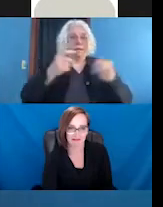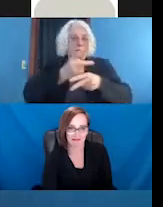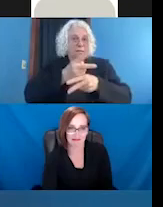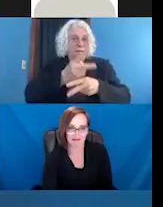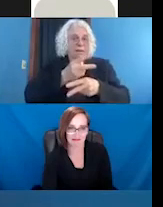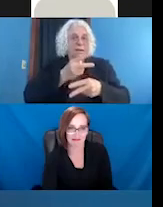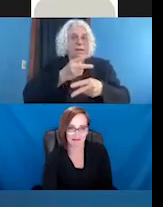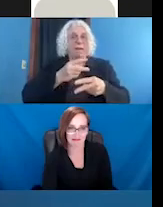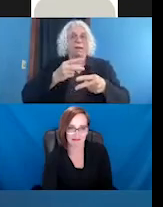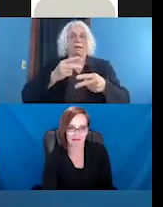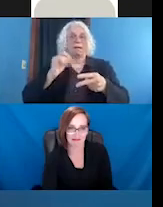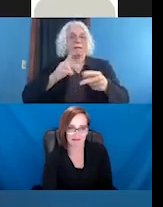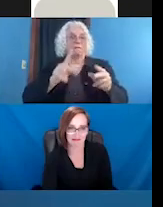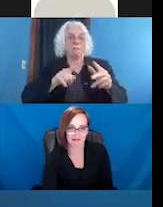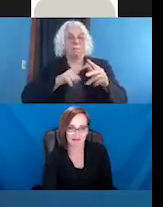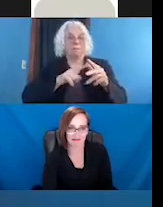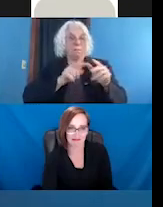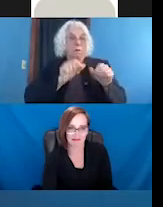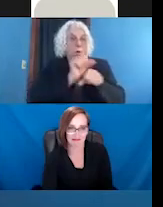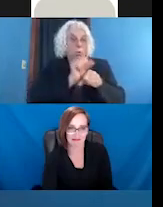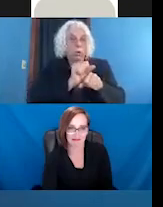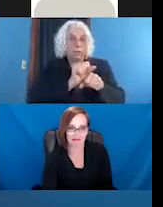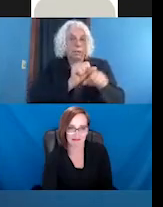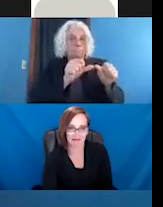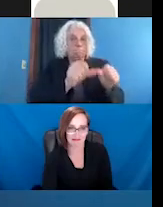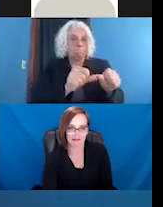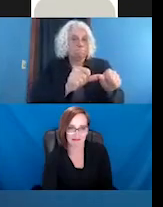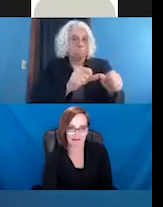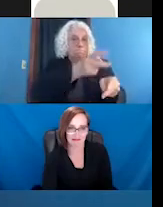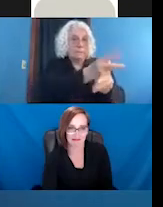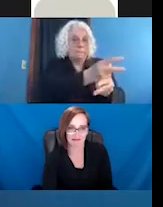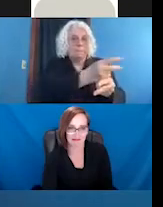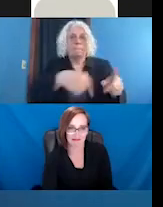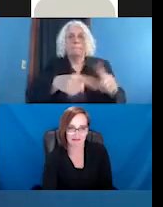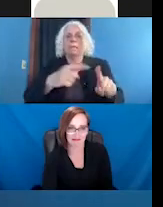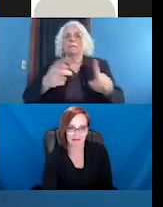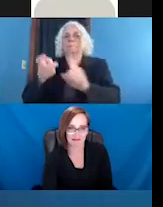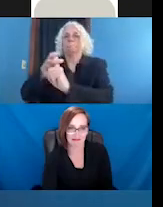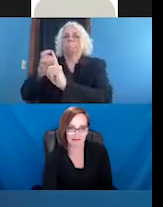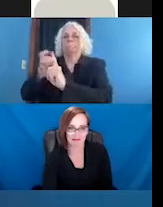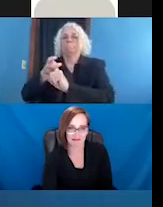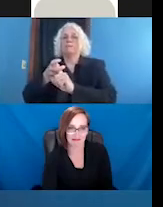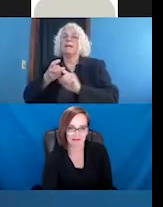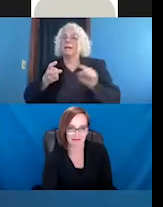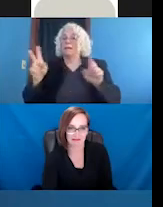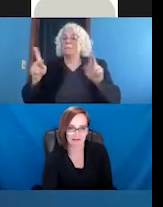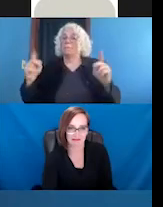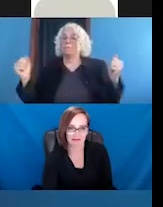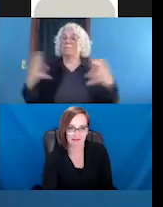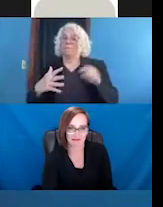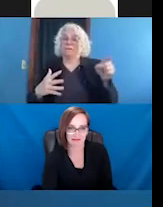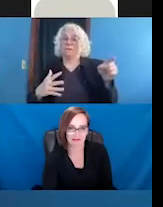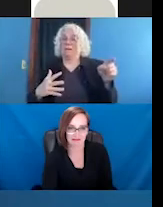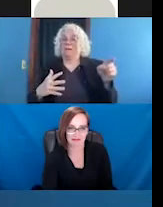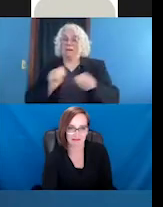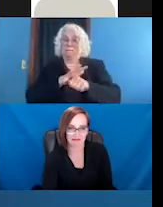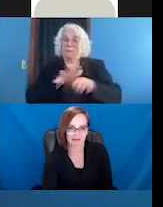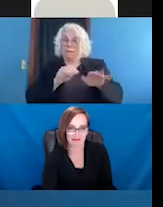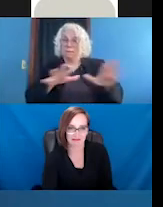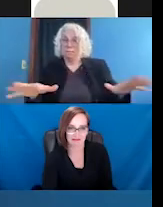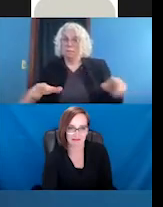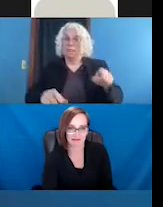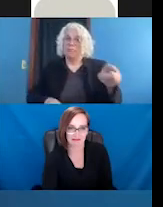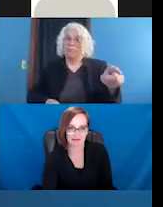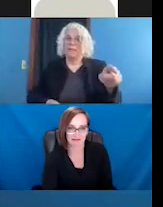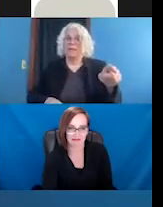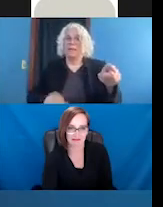drawing people into an industry where people are afraid to come work in because of the pandemic, because of the